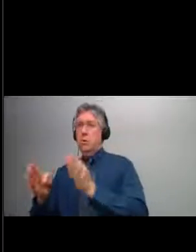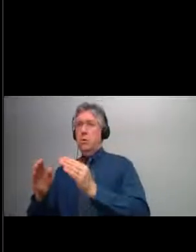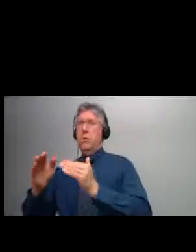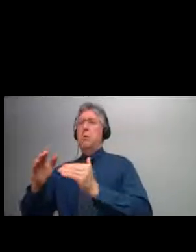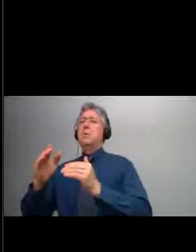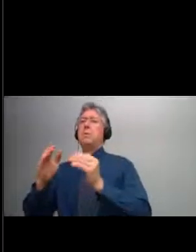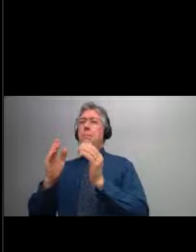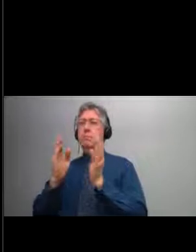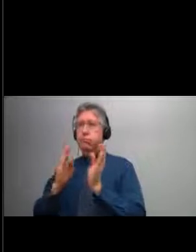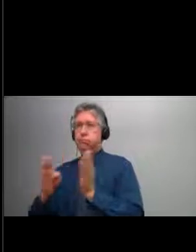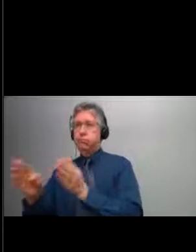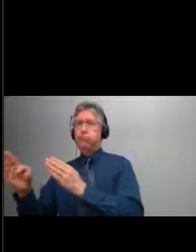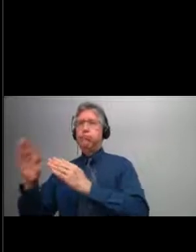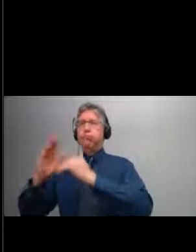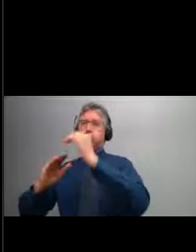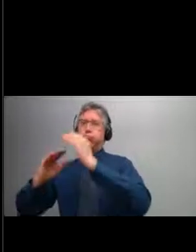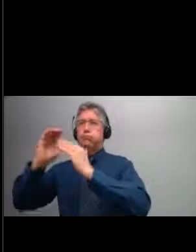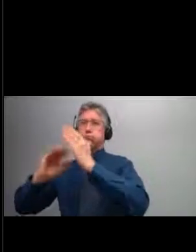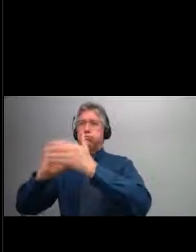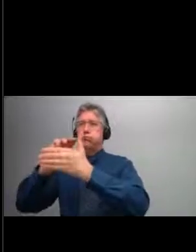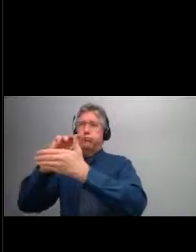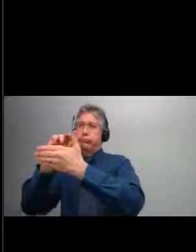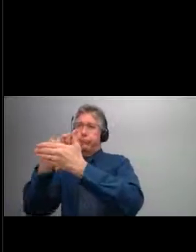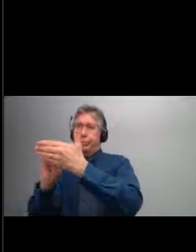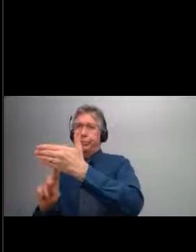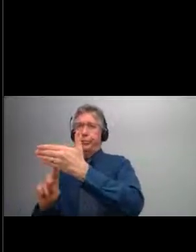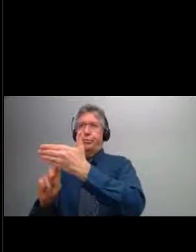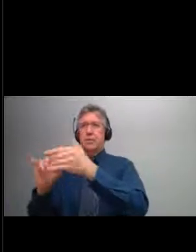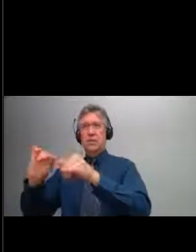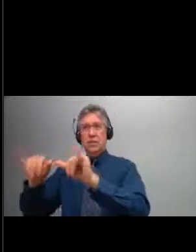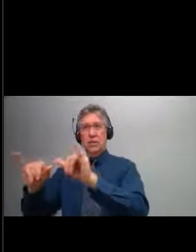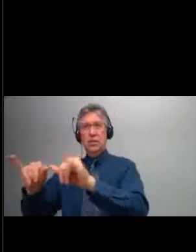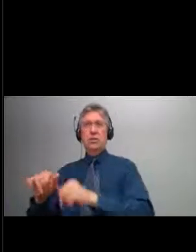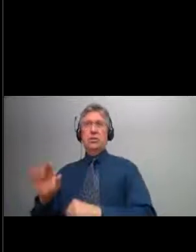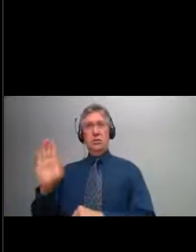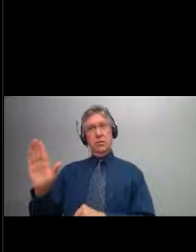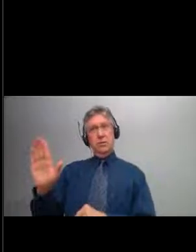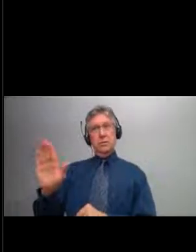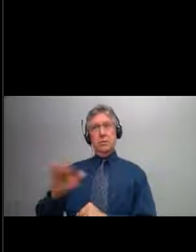plans. Again, so the construction